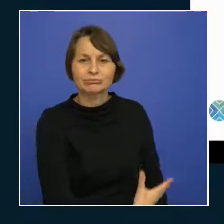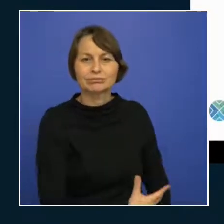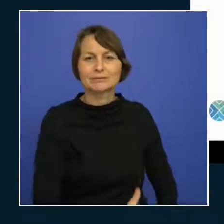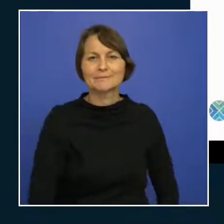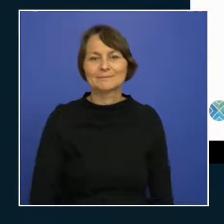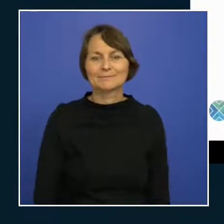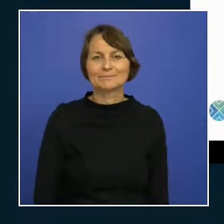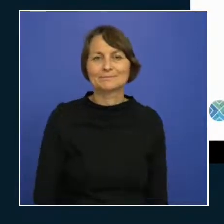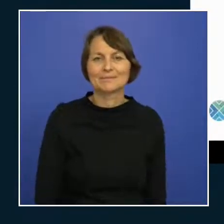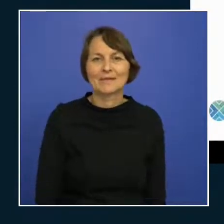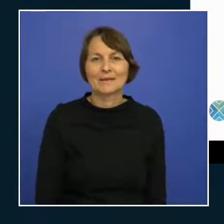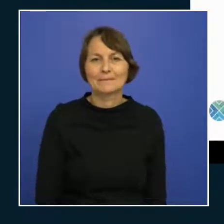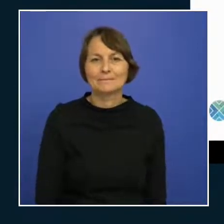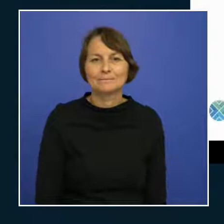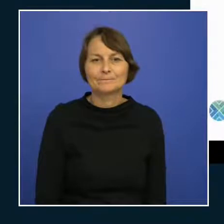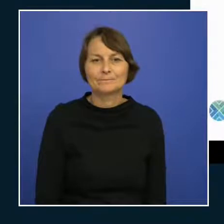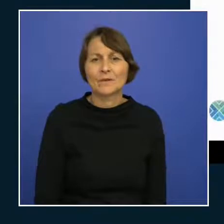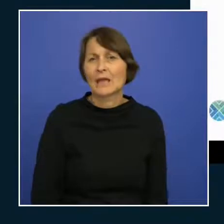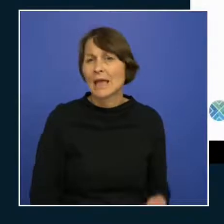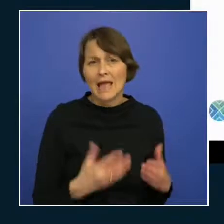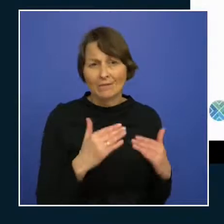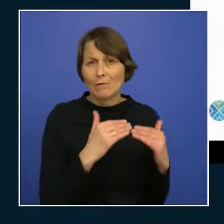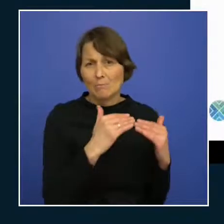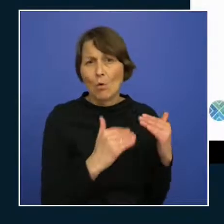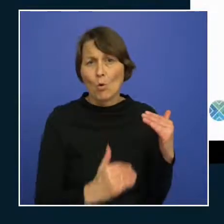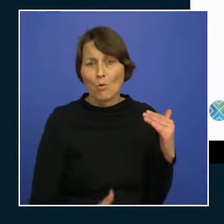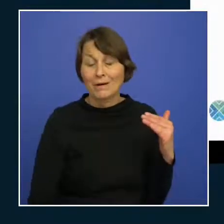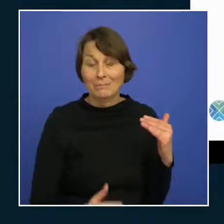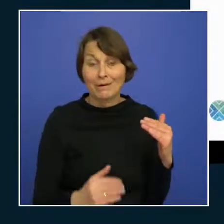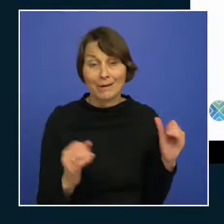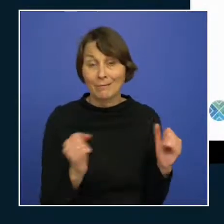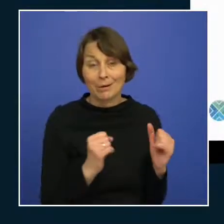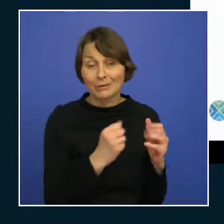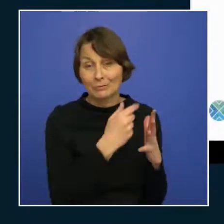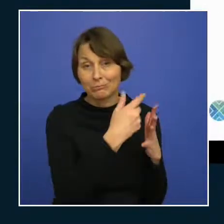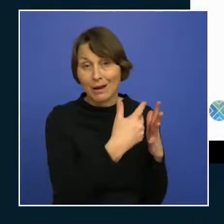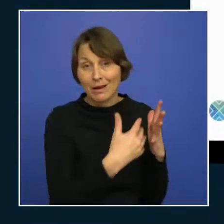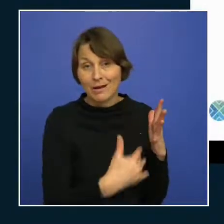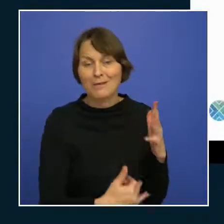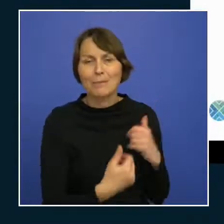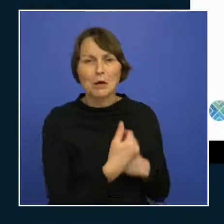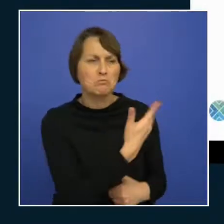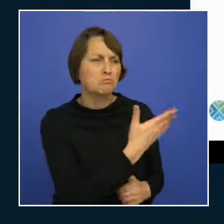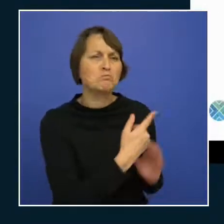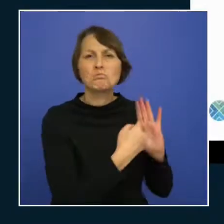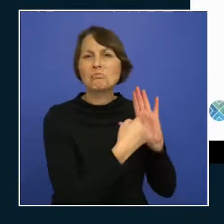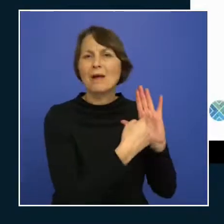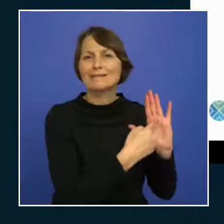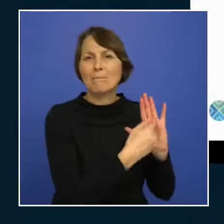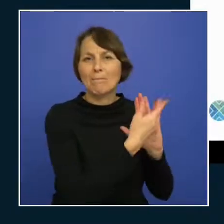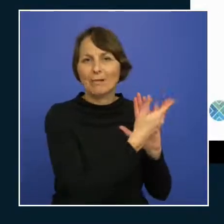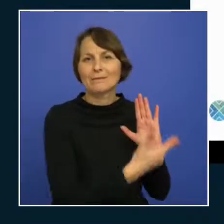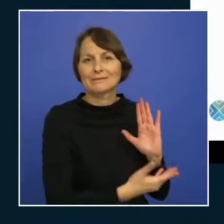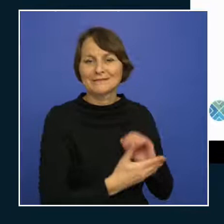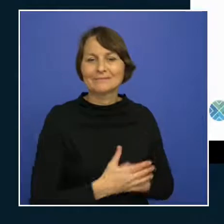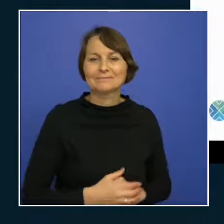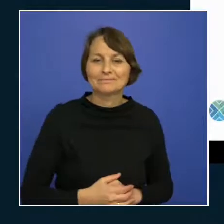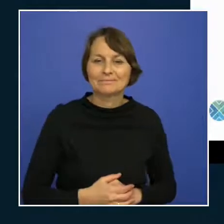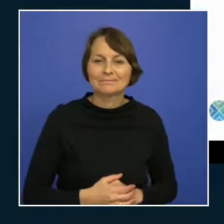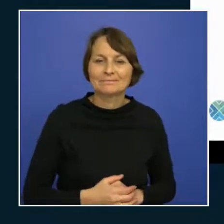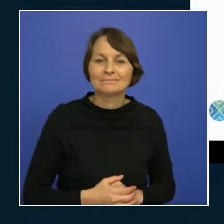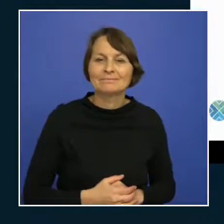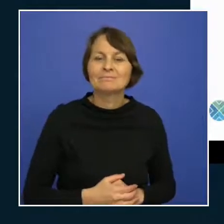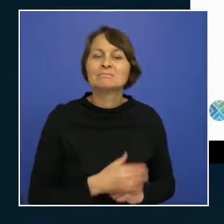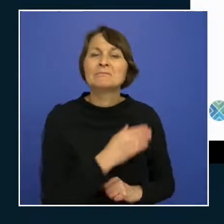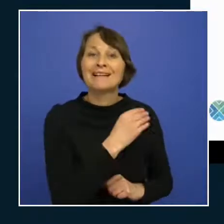few. There's way more, but we cannot go into all of these right now. We're going to go through multi-factor authentication and conditional